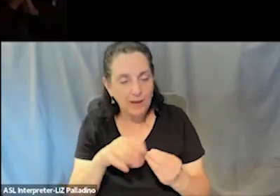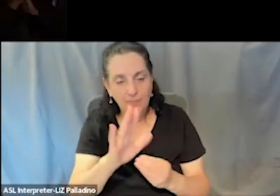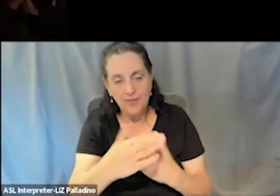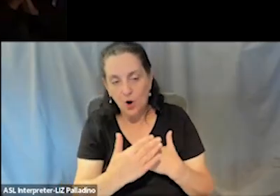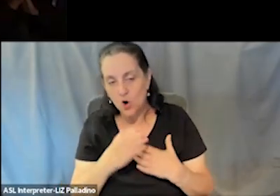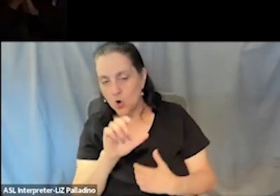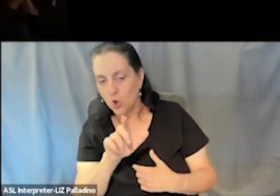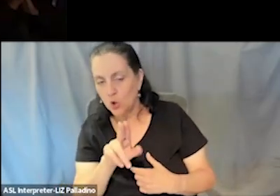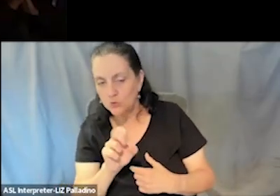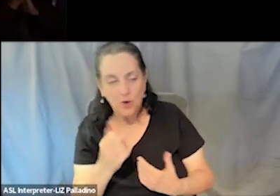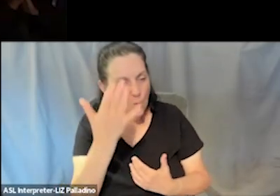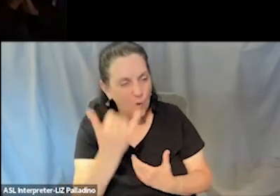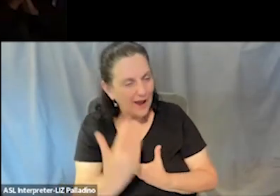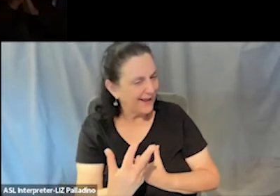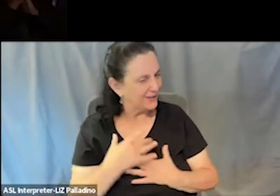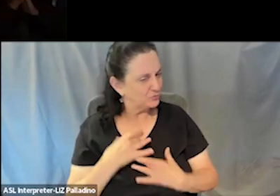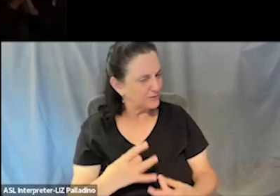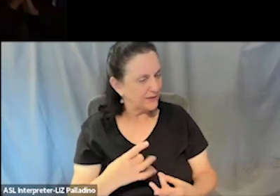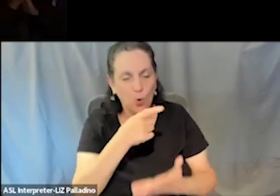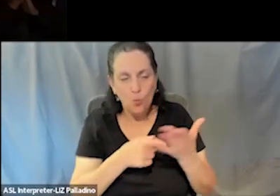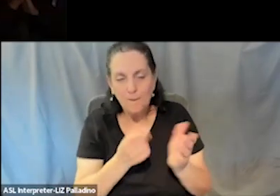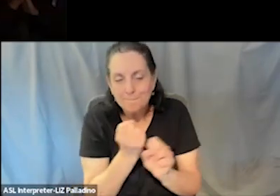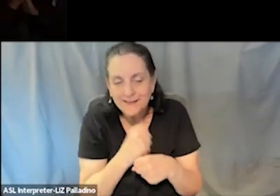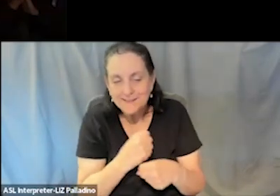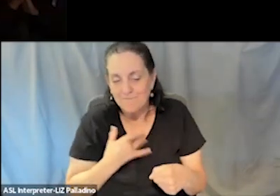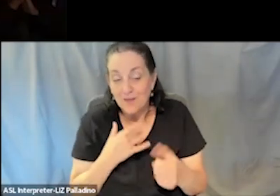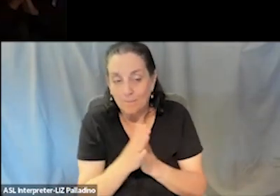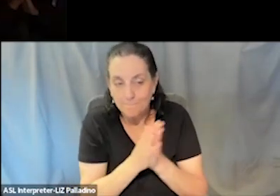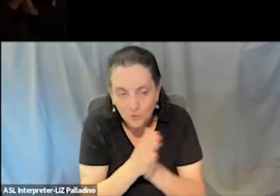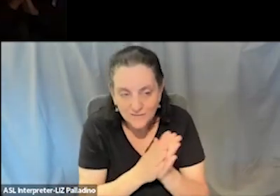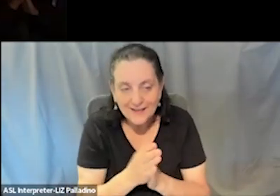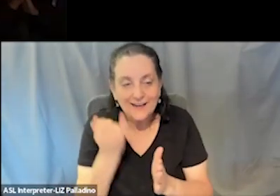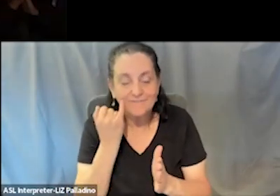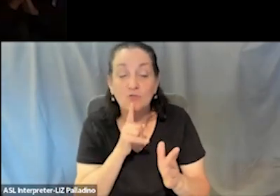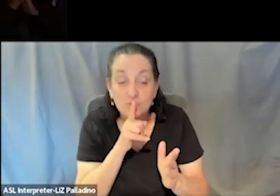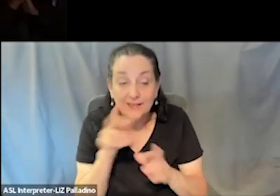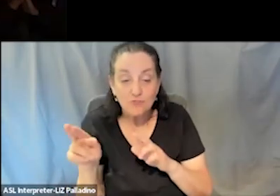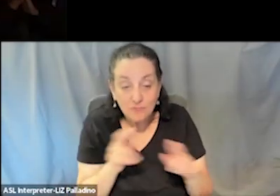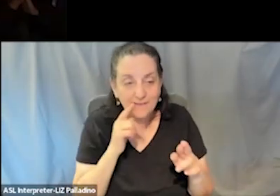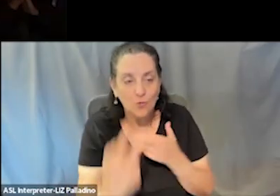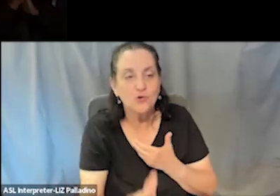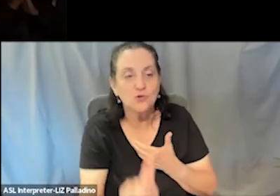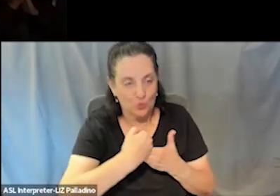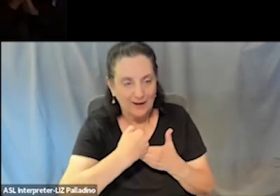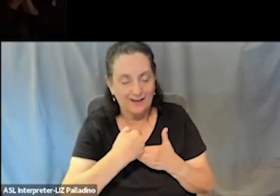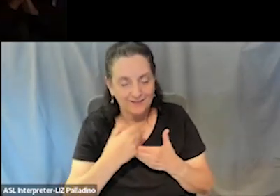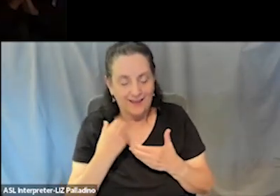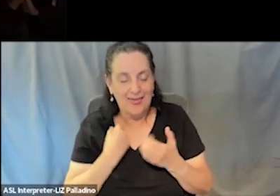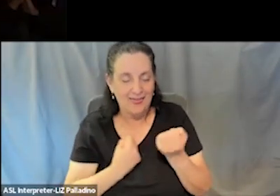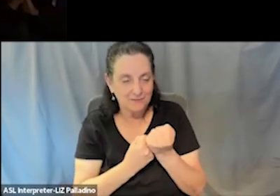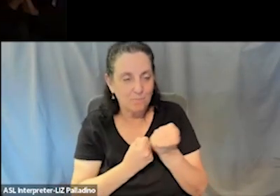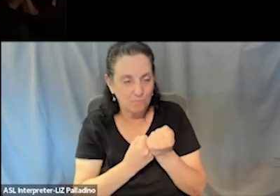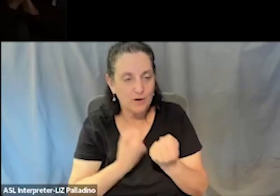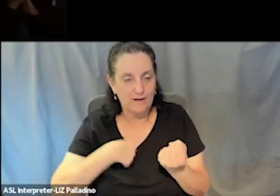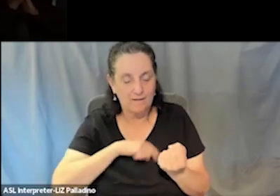they're interested, what motivates them, if they might be ready for an ask. So it really does become an actual relationship and